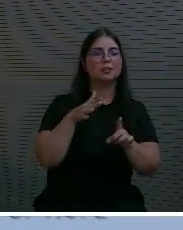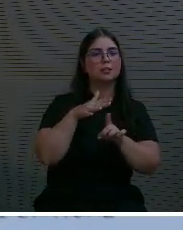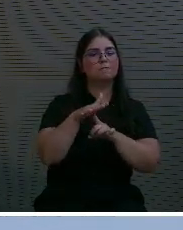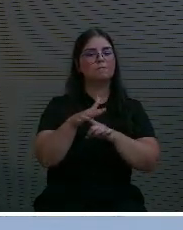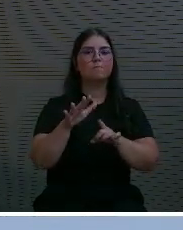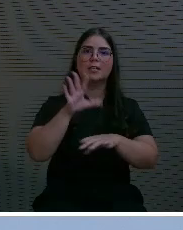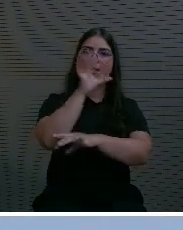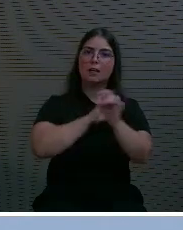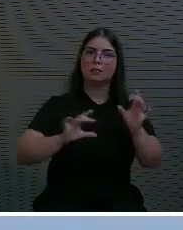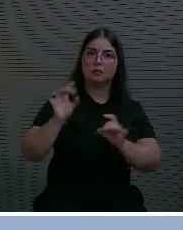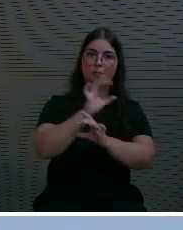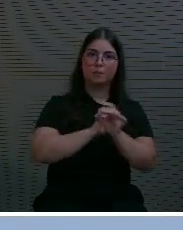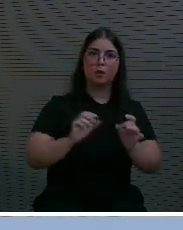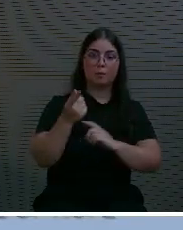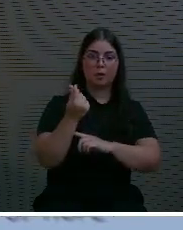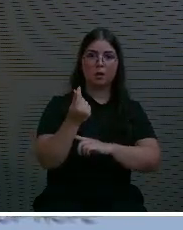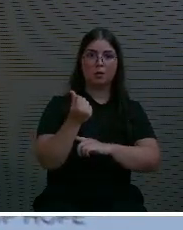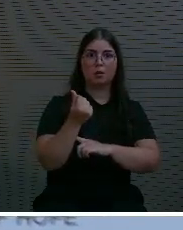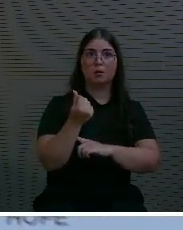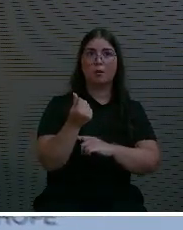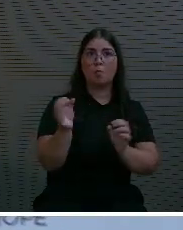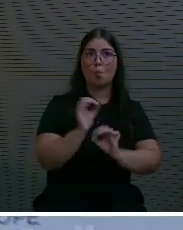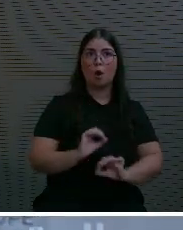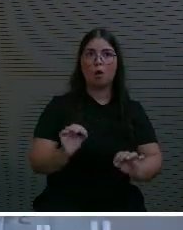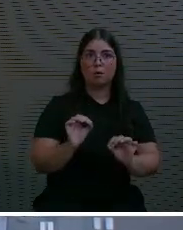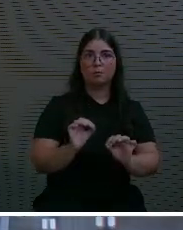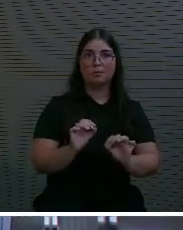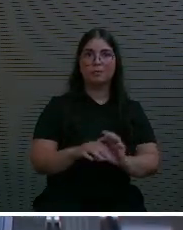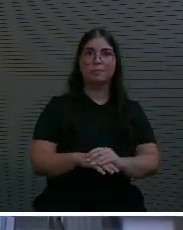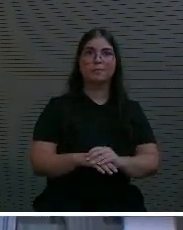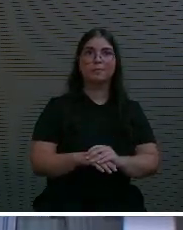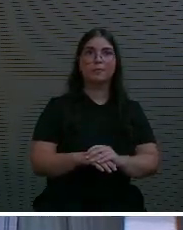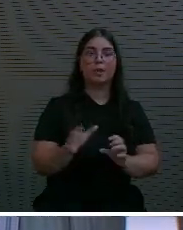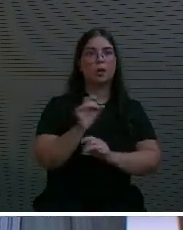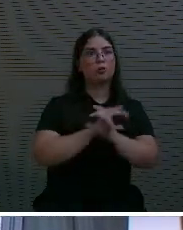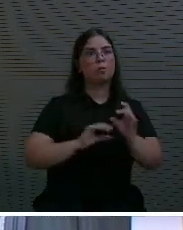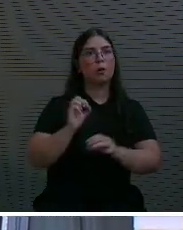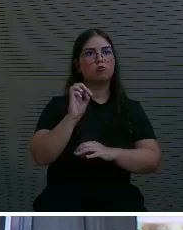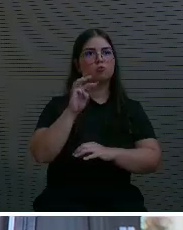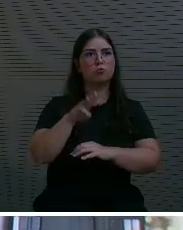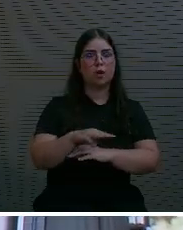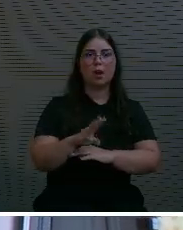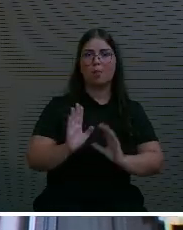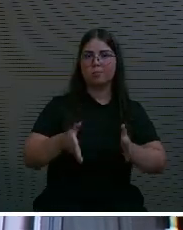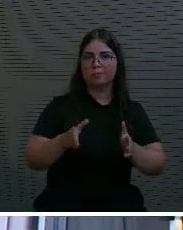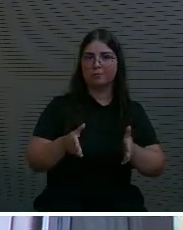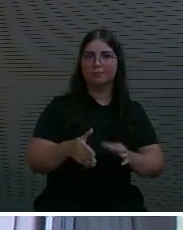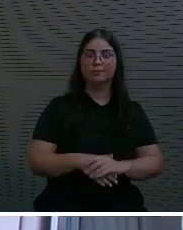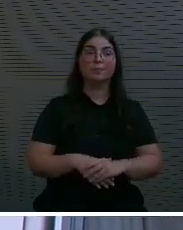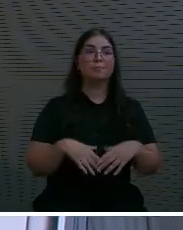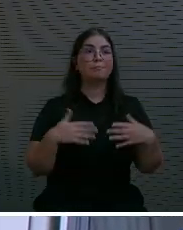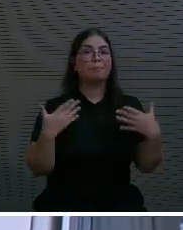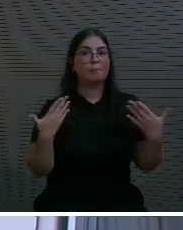need GMOs. Now, I have a hard time with this